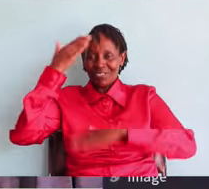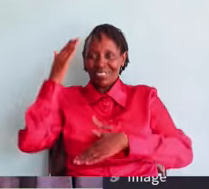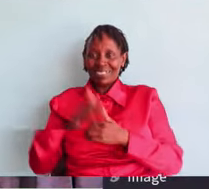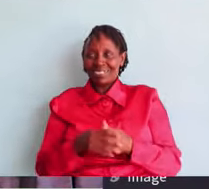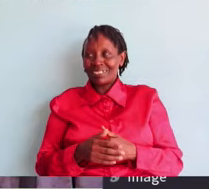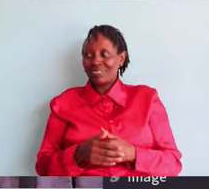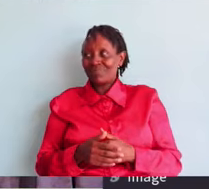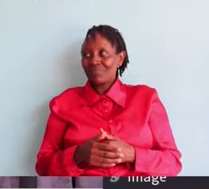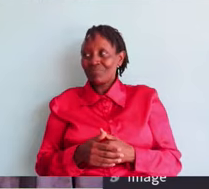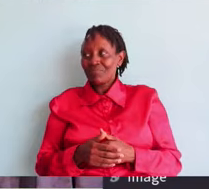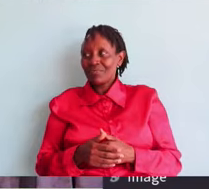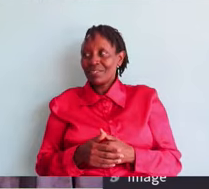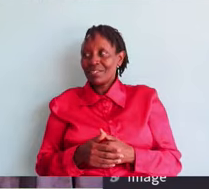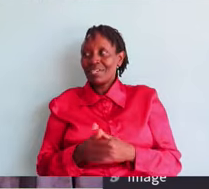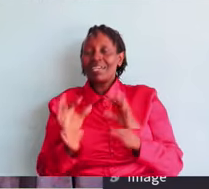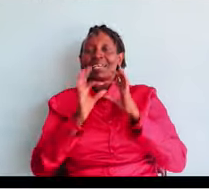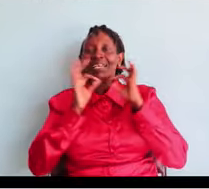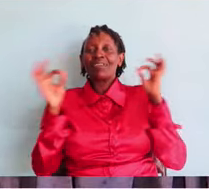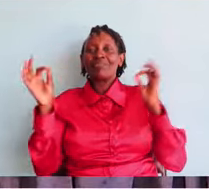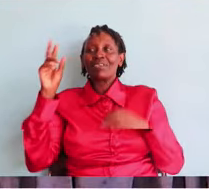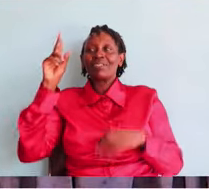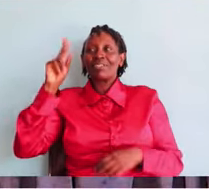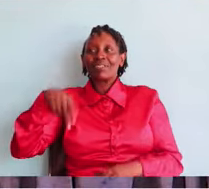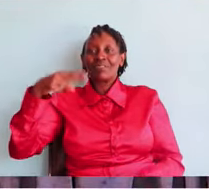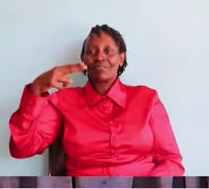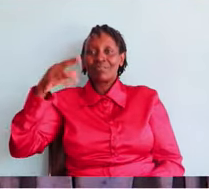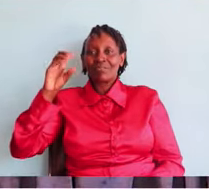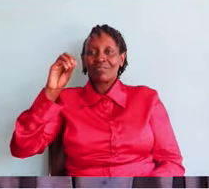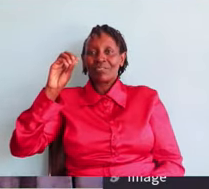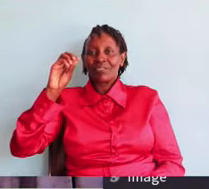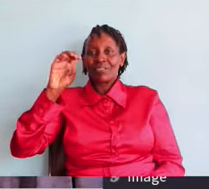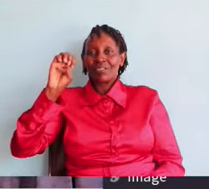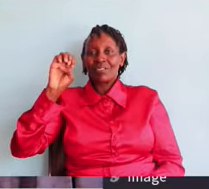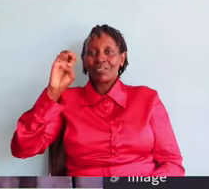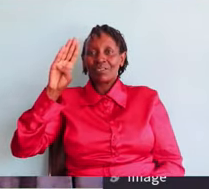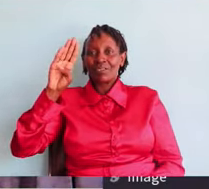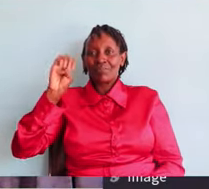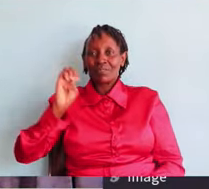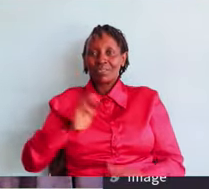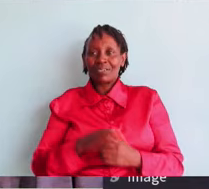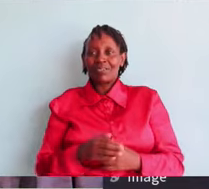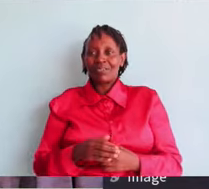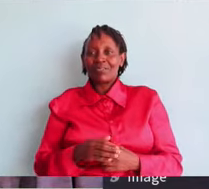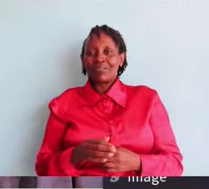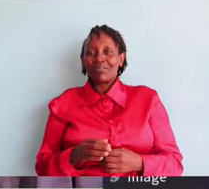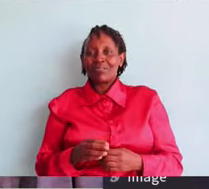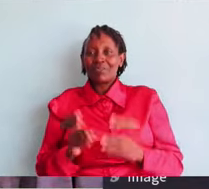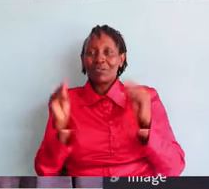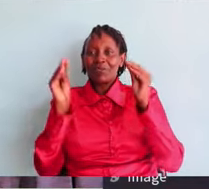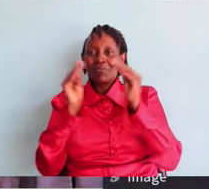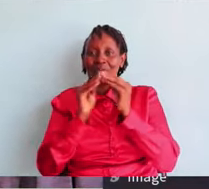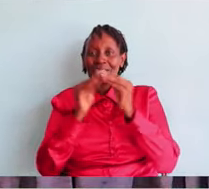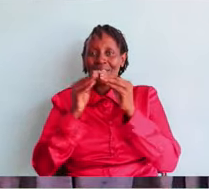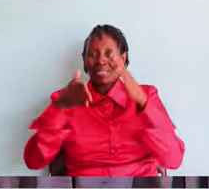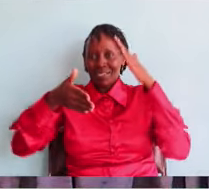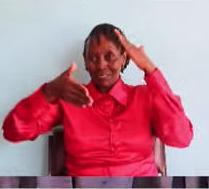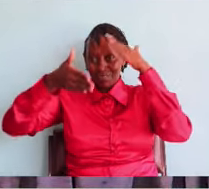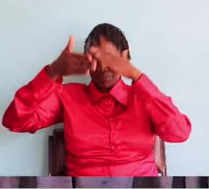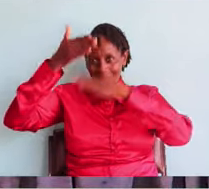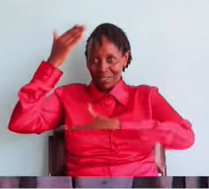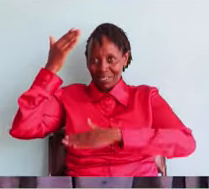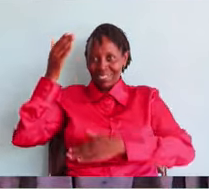She's Reverend Phoebe Mugo. We met at the university in the Christian Union. And I like saying that